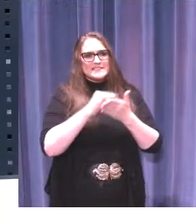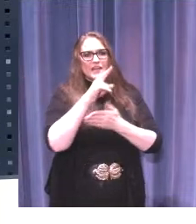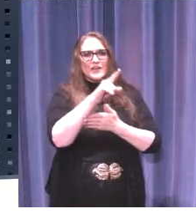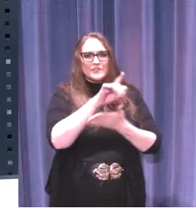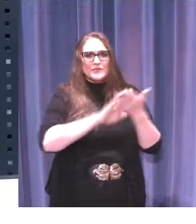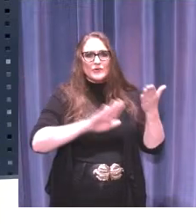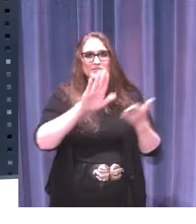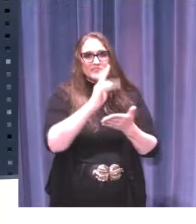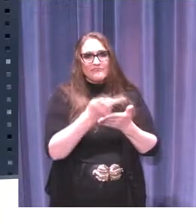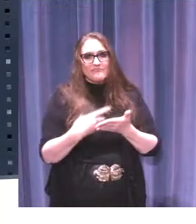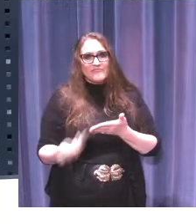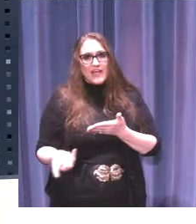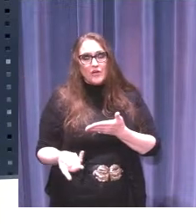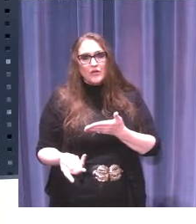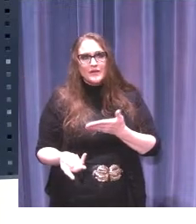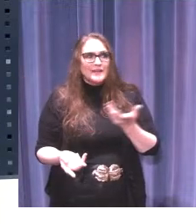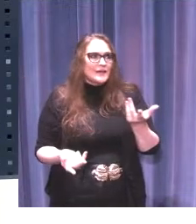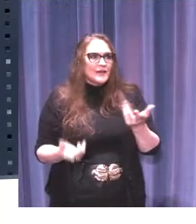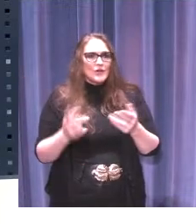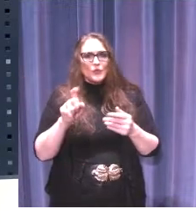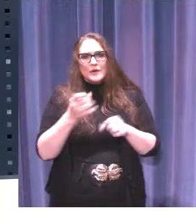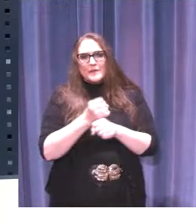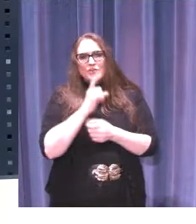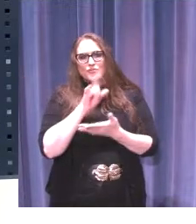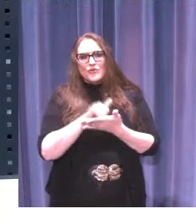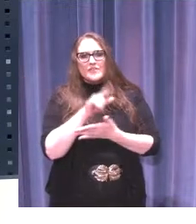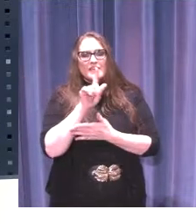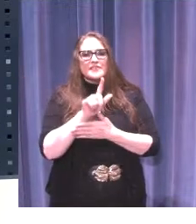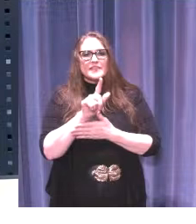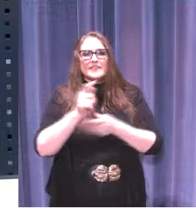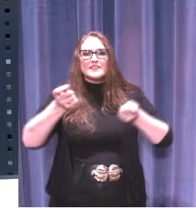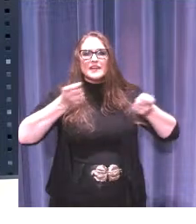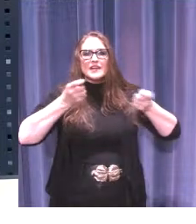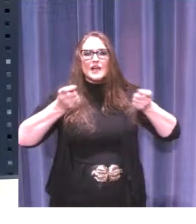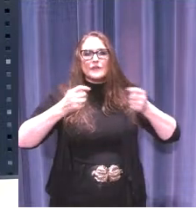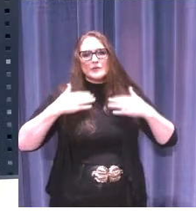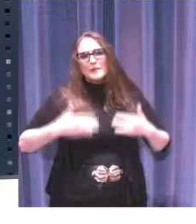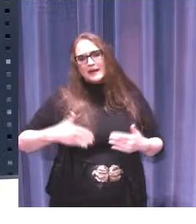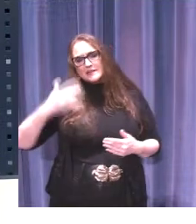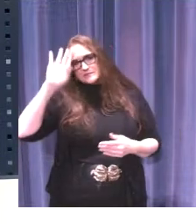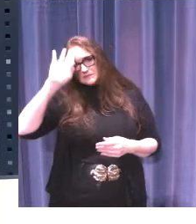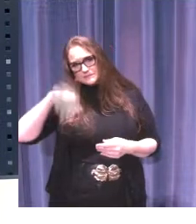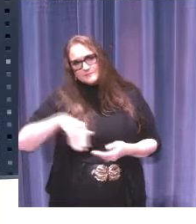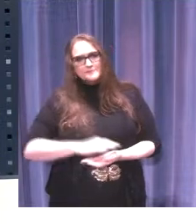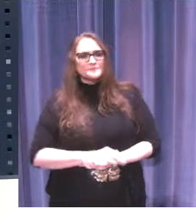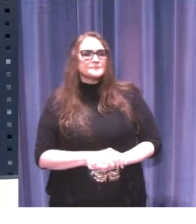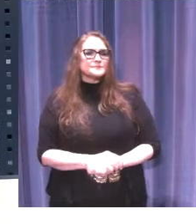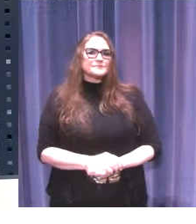institutions fail. And so we need to make sure that the governing body is aware of that.